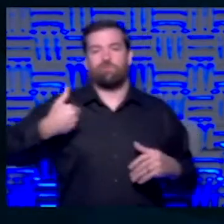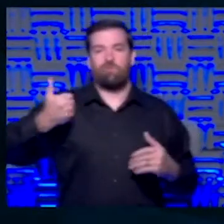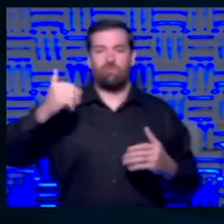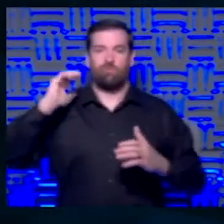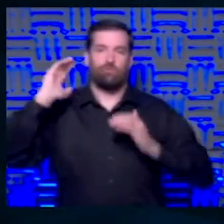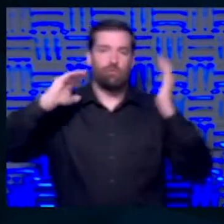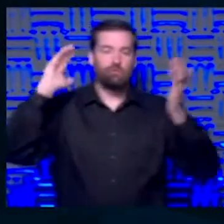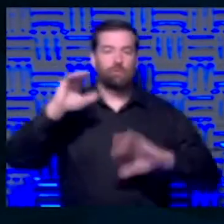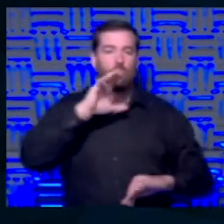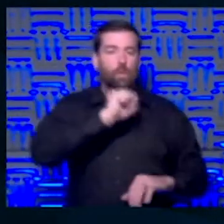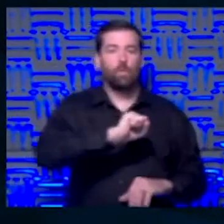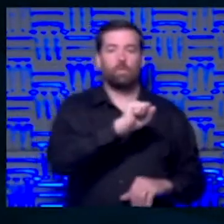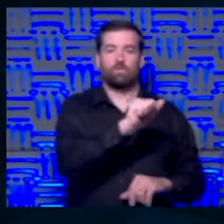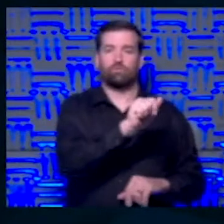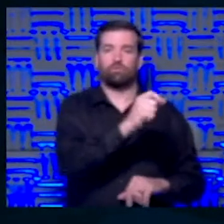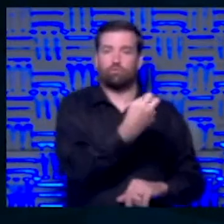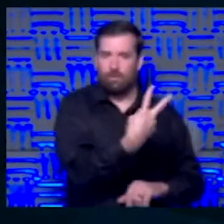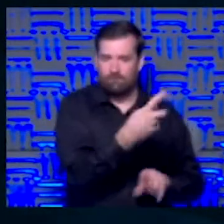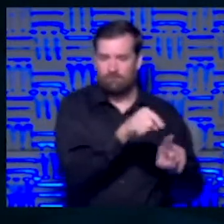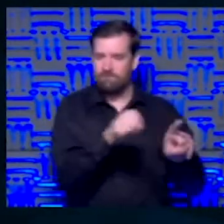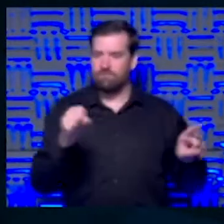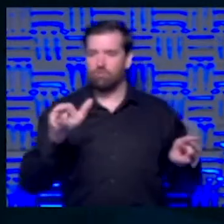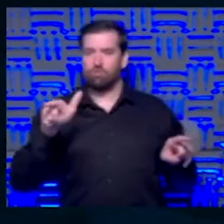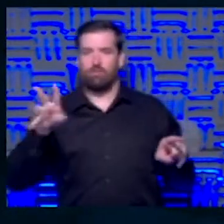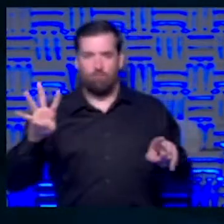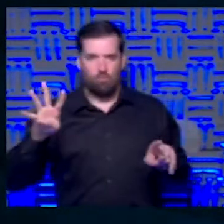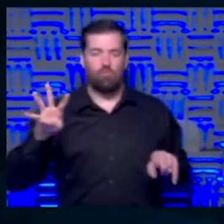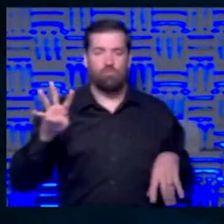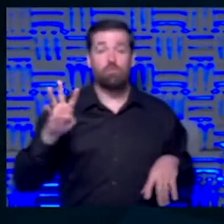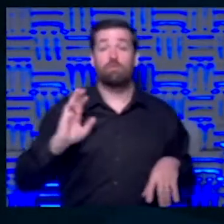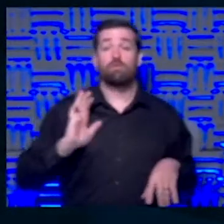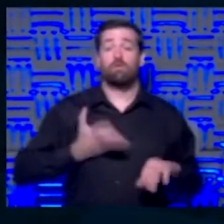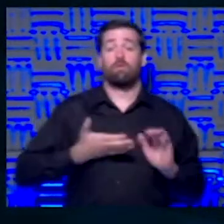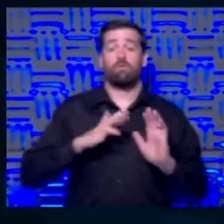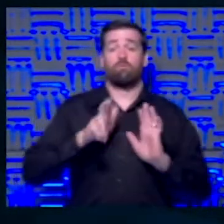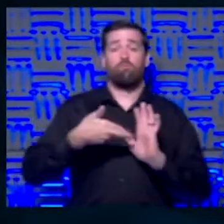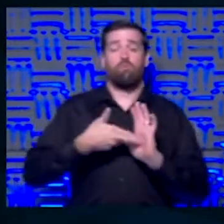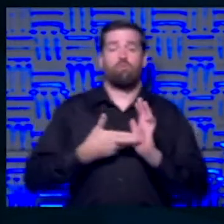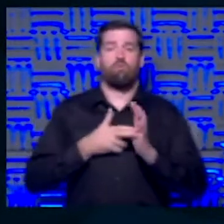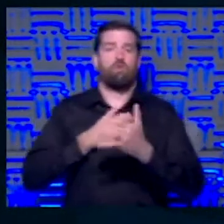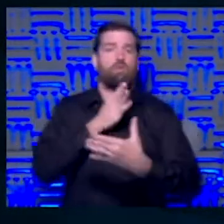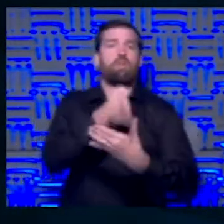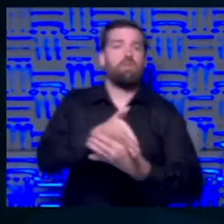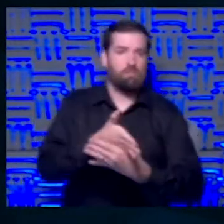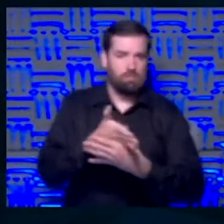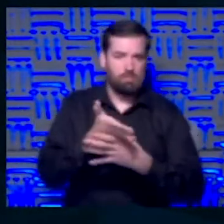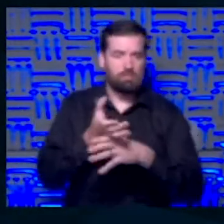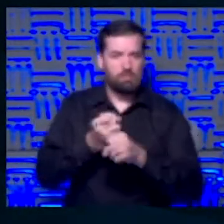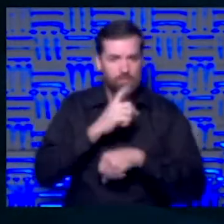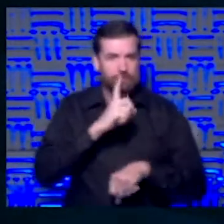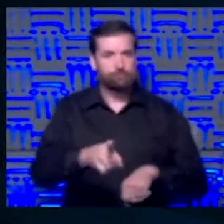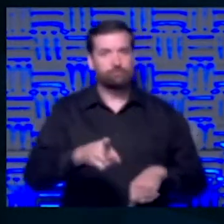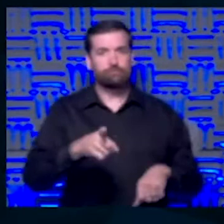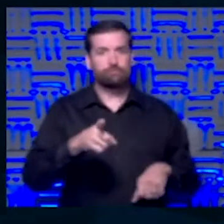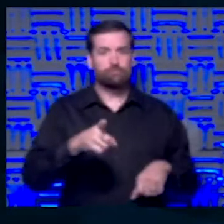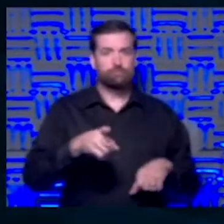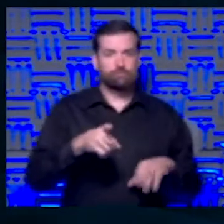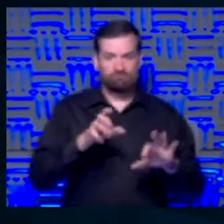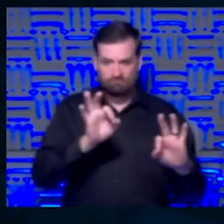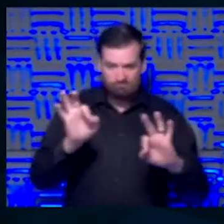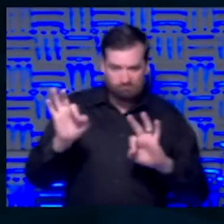12 and 24 years of age. And so part of our role is to intervene and make sure that there's that we try to